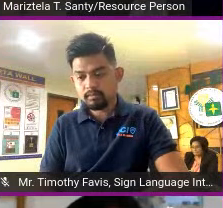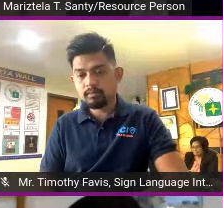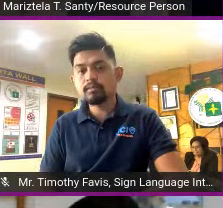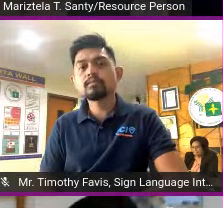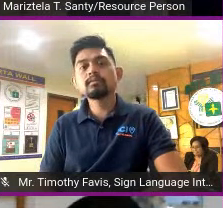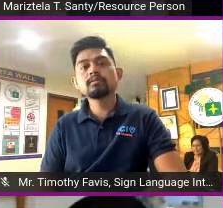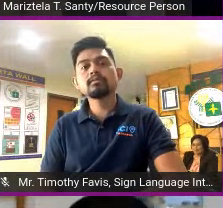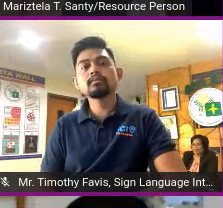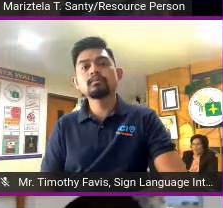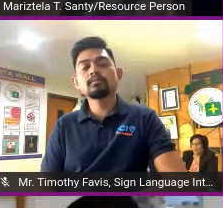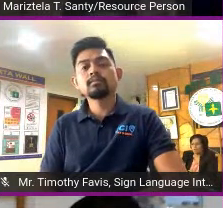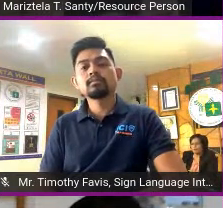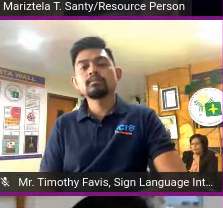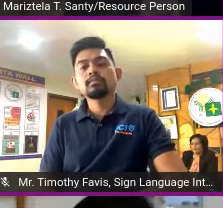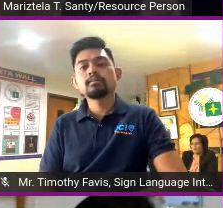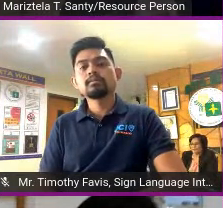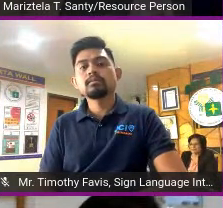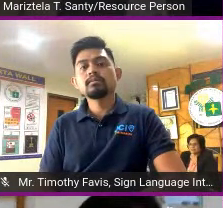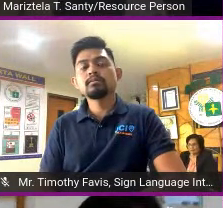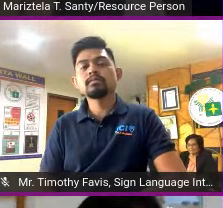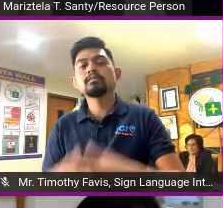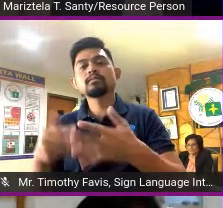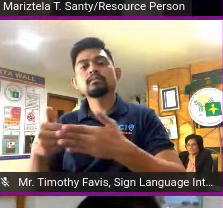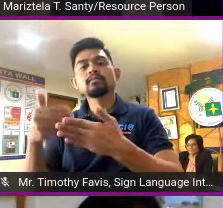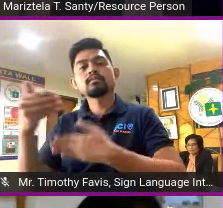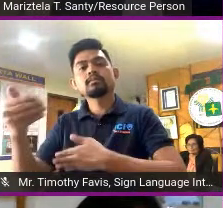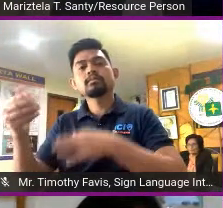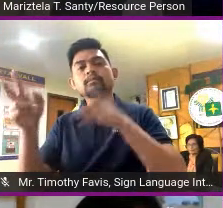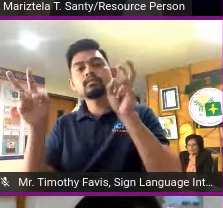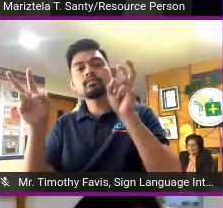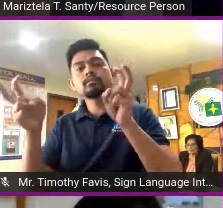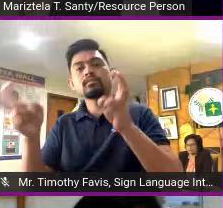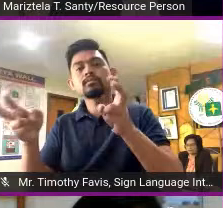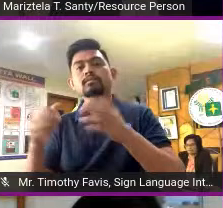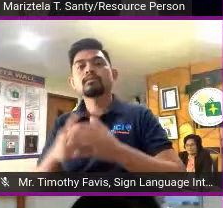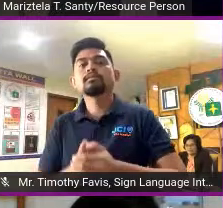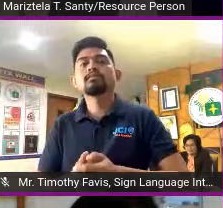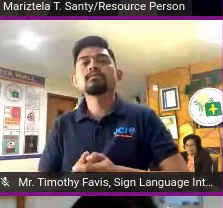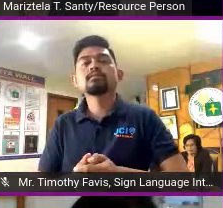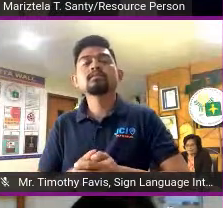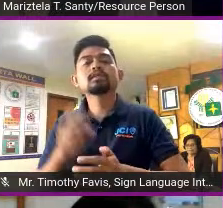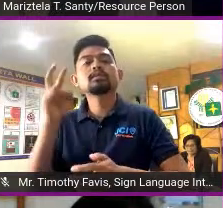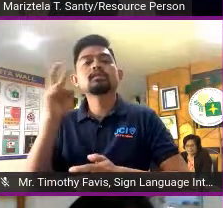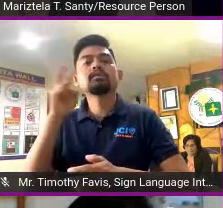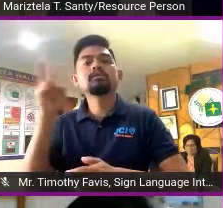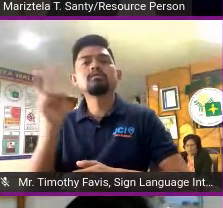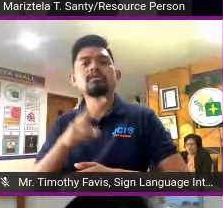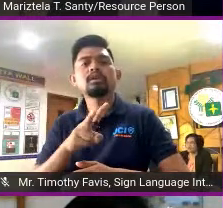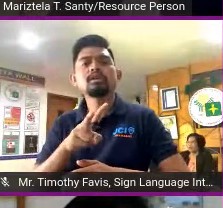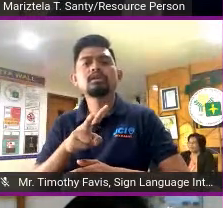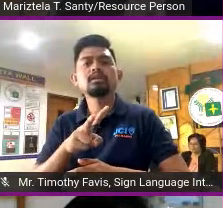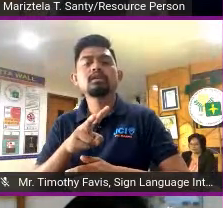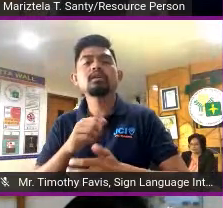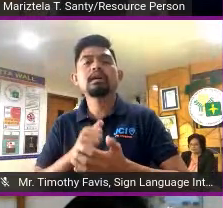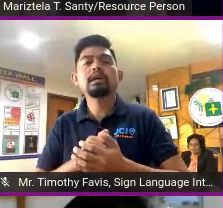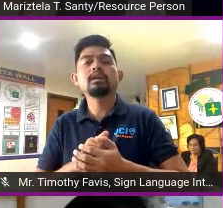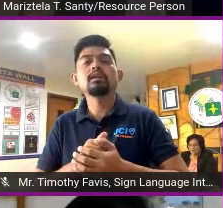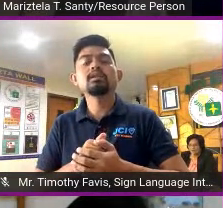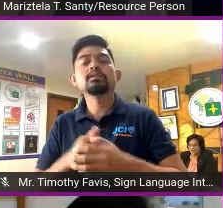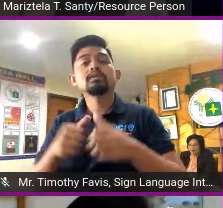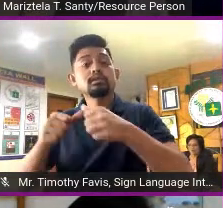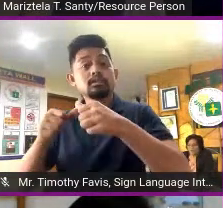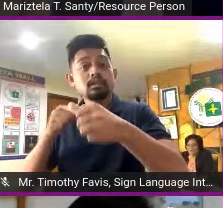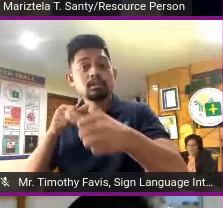So, ma'am, habang... Ito po yung next topic natin. Violence against women inflicting pain or injury in a